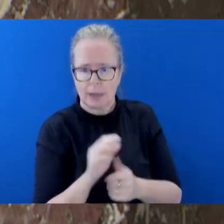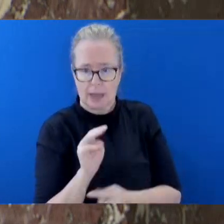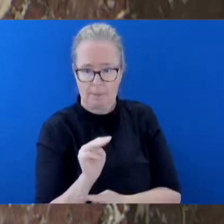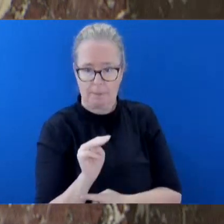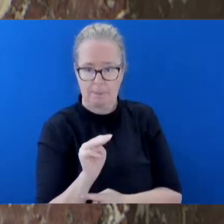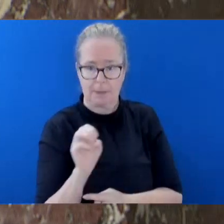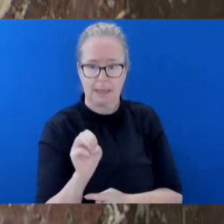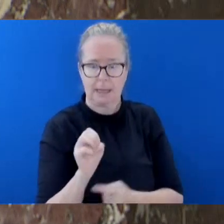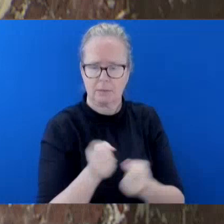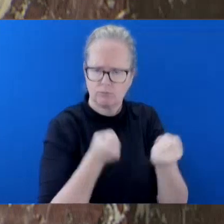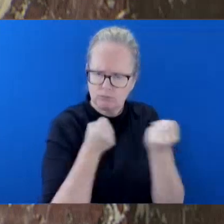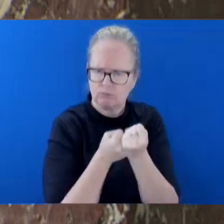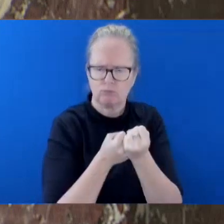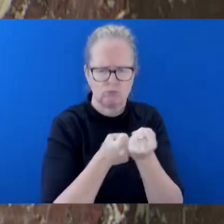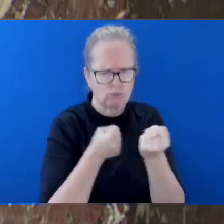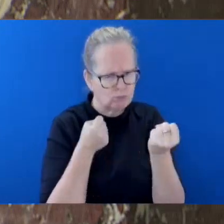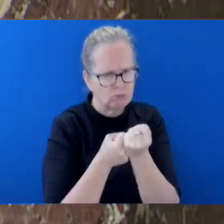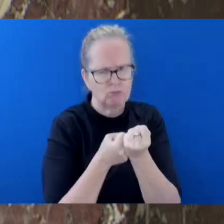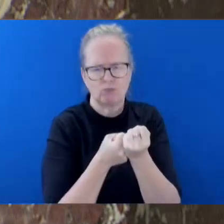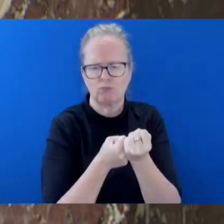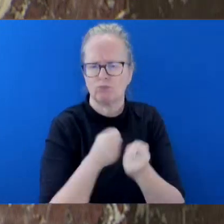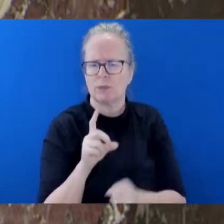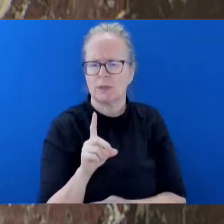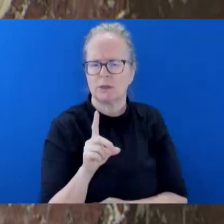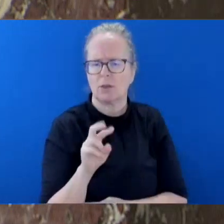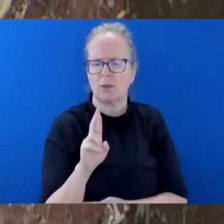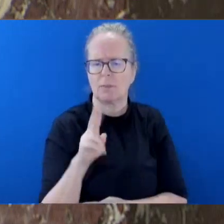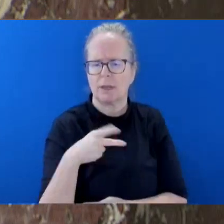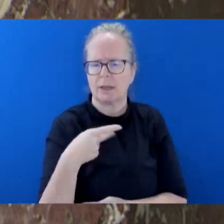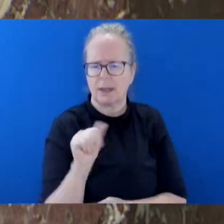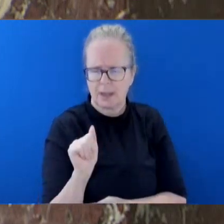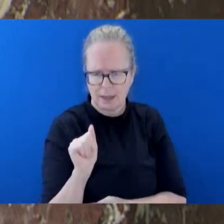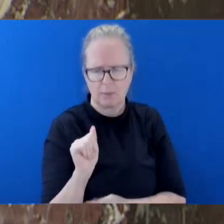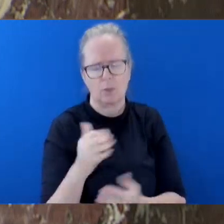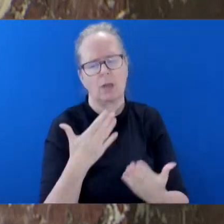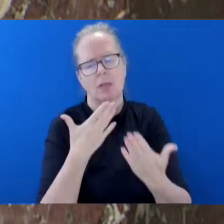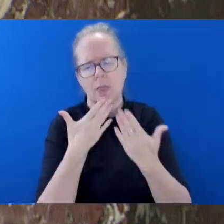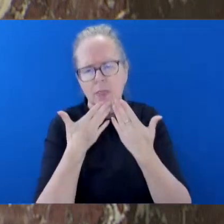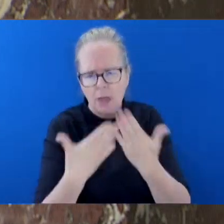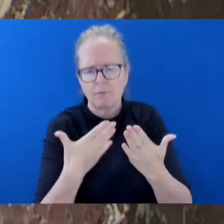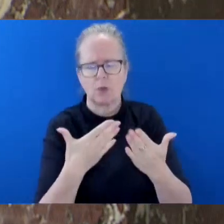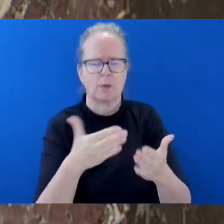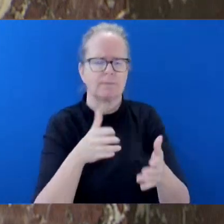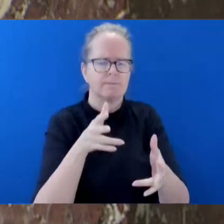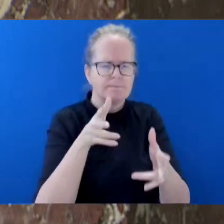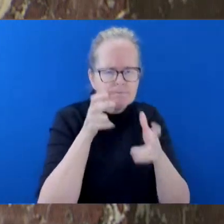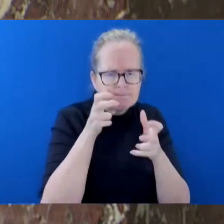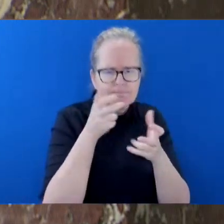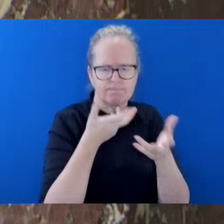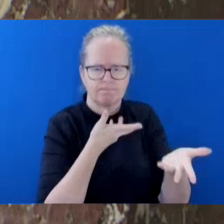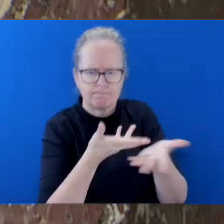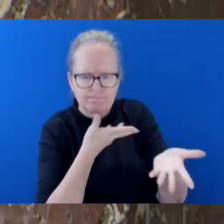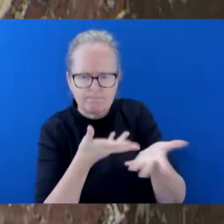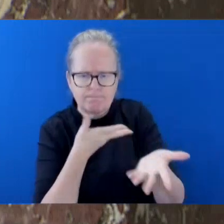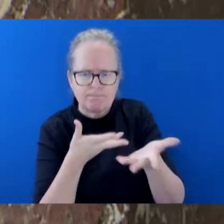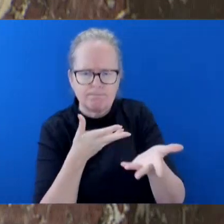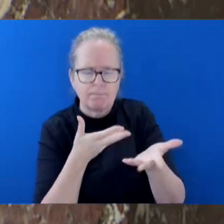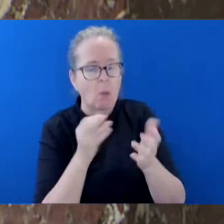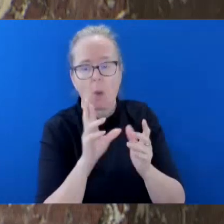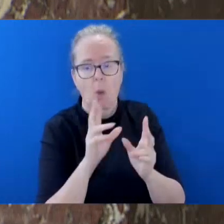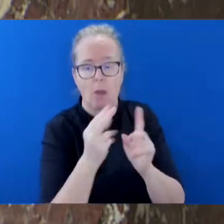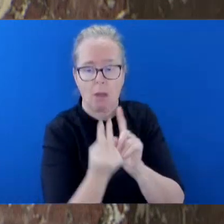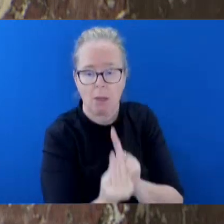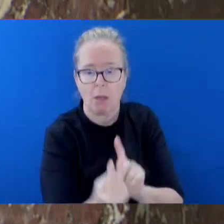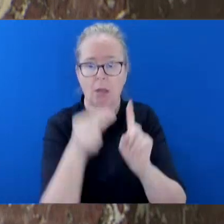of DRIPA. We thank the Minister for listening and engaging with AME for its members. But let me read the other part of this conversation. From